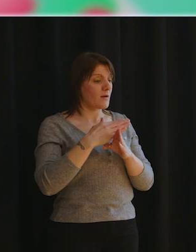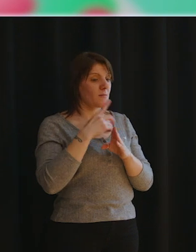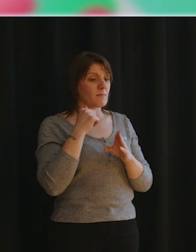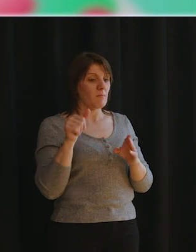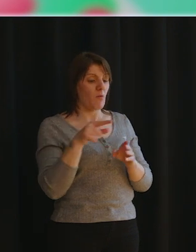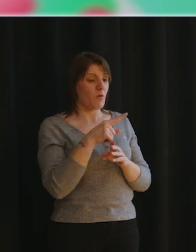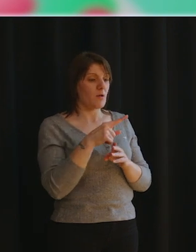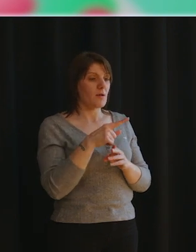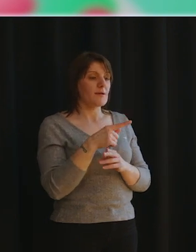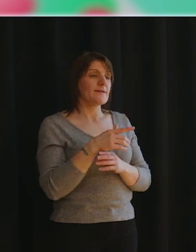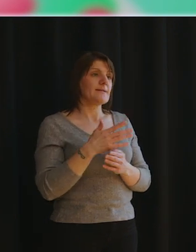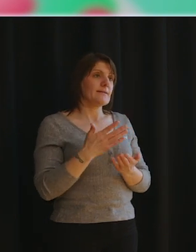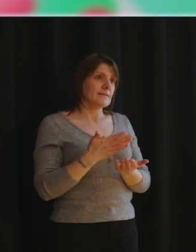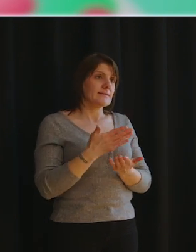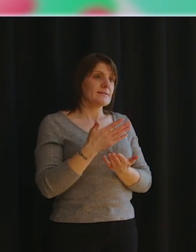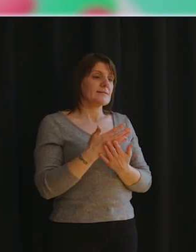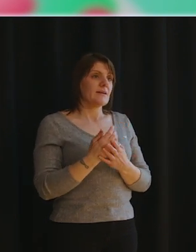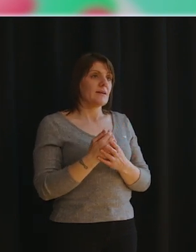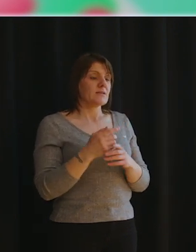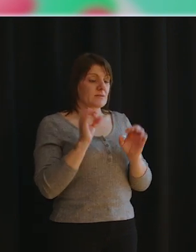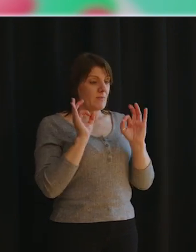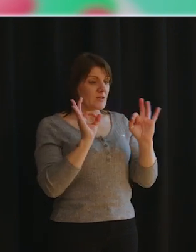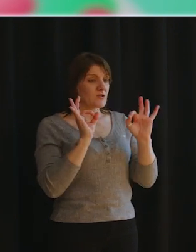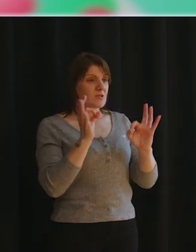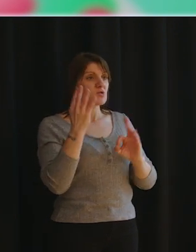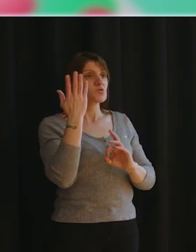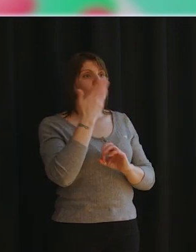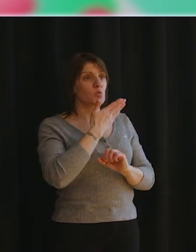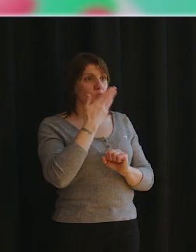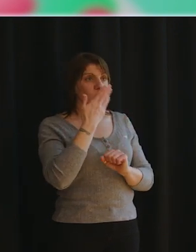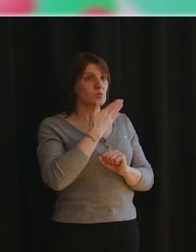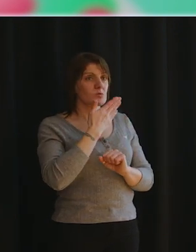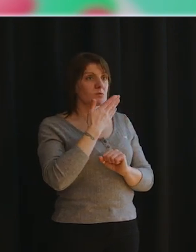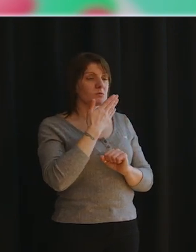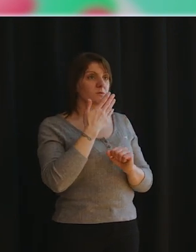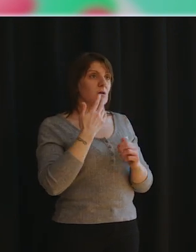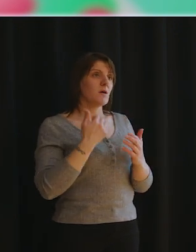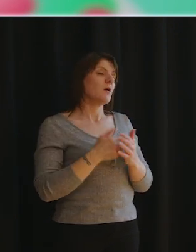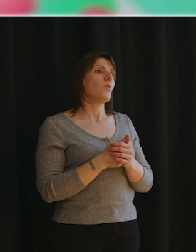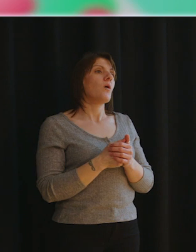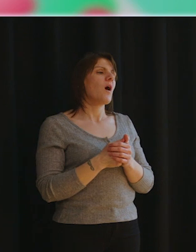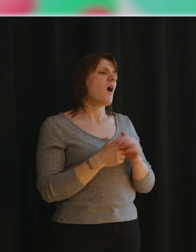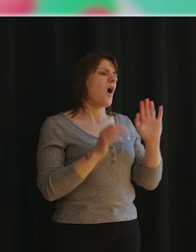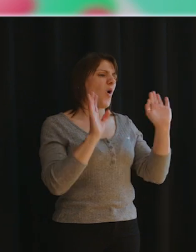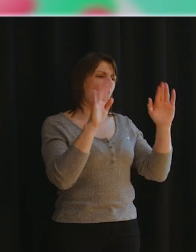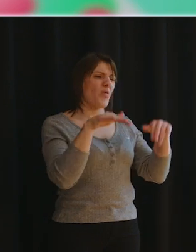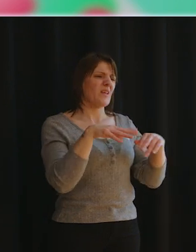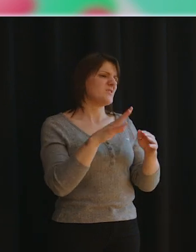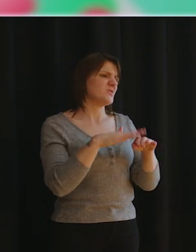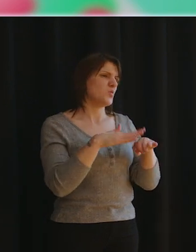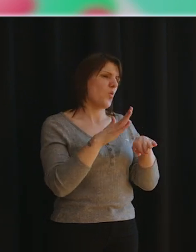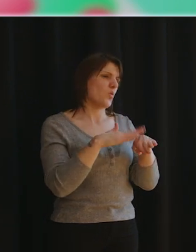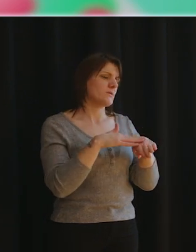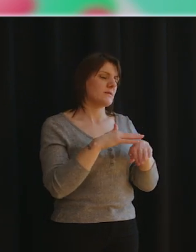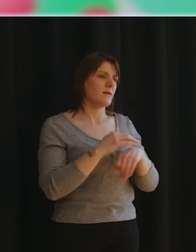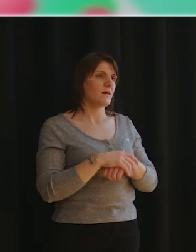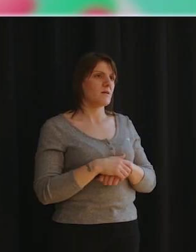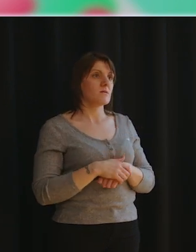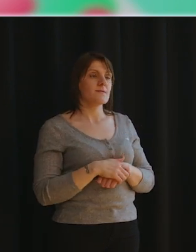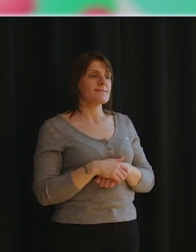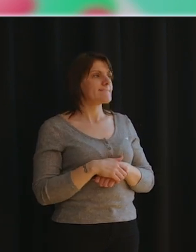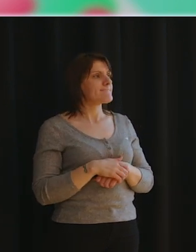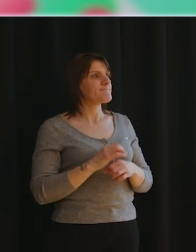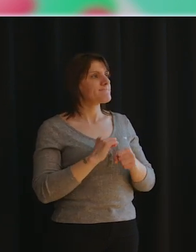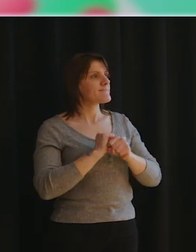seem, and especially in schools where it might seem irrational, where people are saying, oh, they're just naughty. And if that phrase,